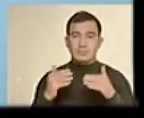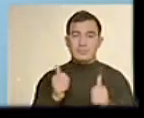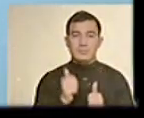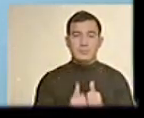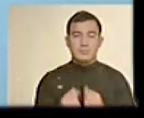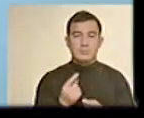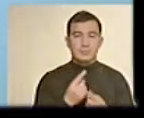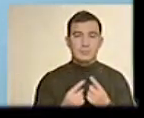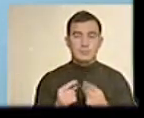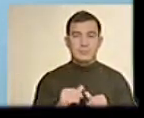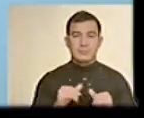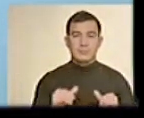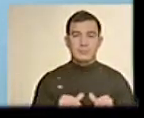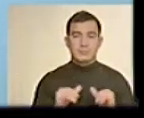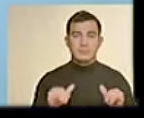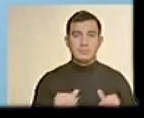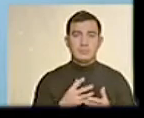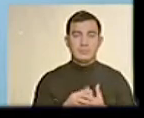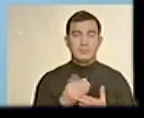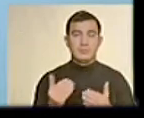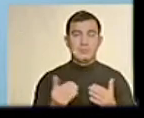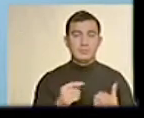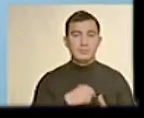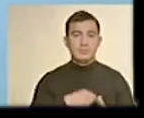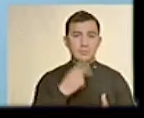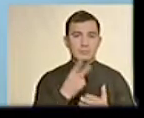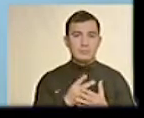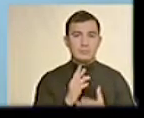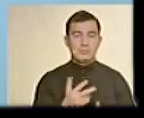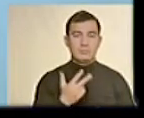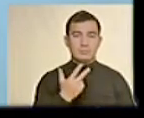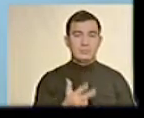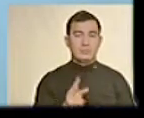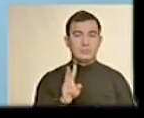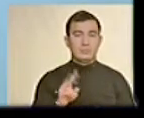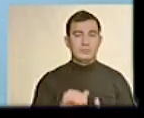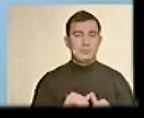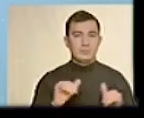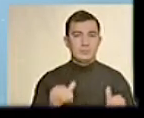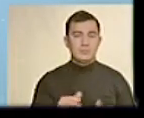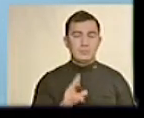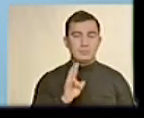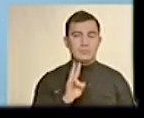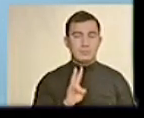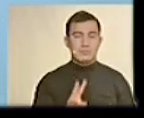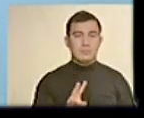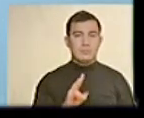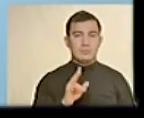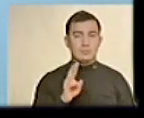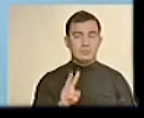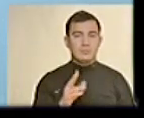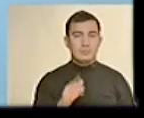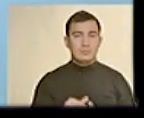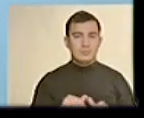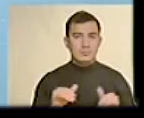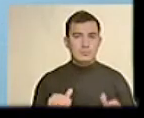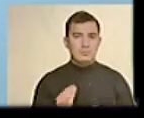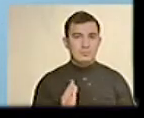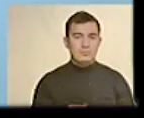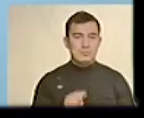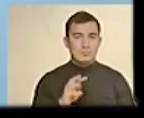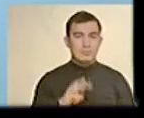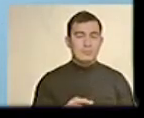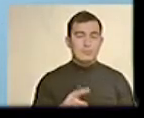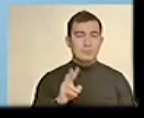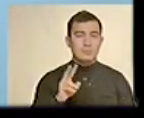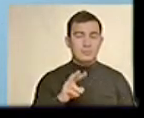ko'paytuvchini shu kvadratga oshirishimiz kerak. Ya'ni 3 ni kvadratga oshiramiz, n kvadratni kvadratga oshiramiz va m kubni